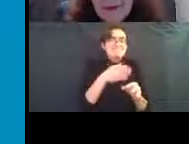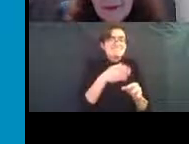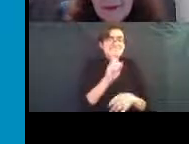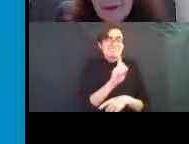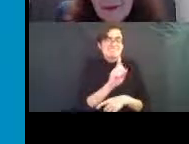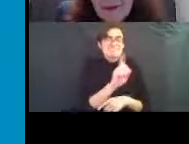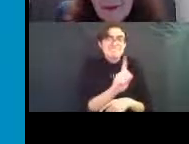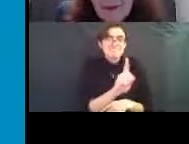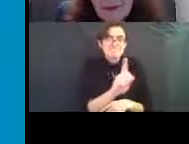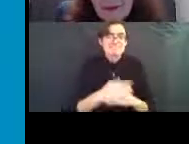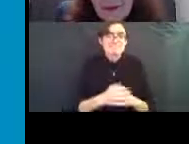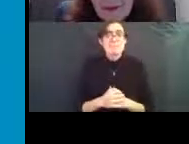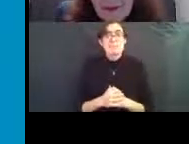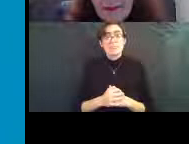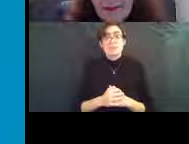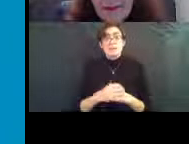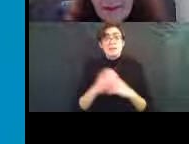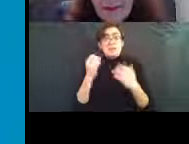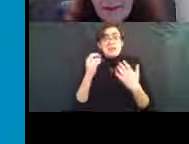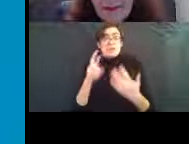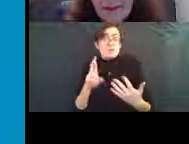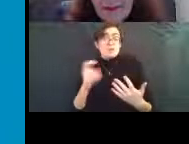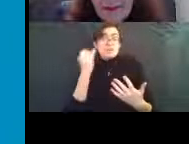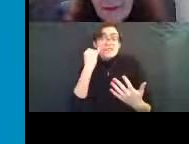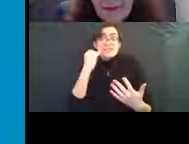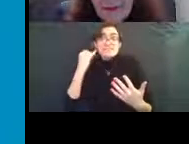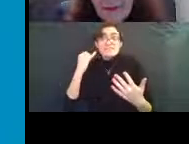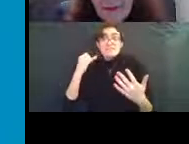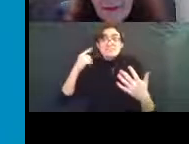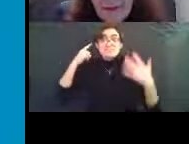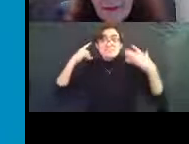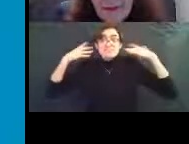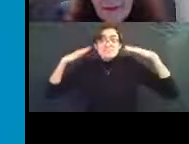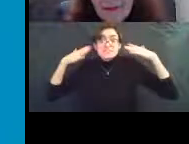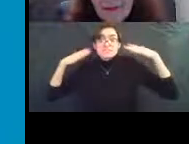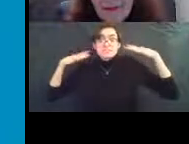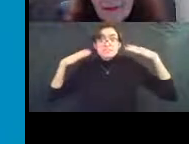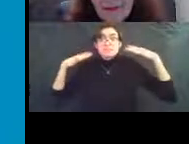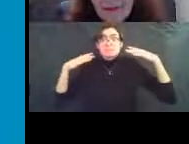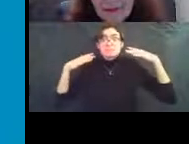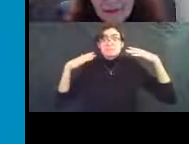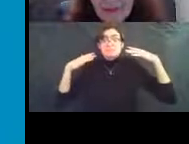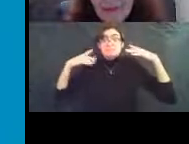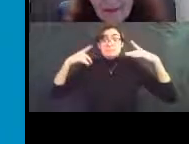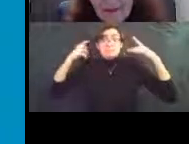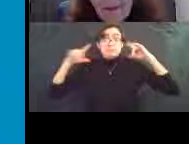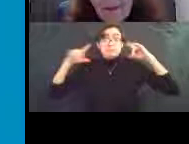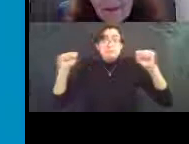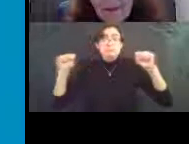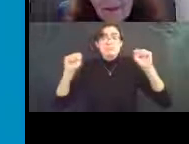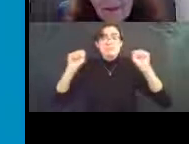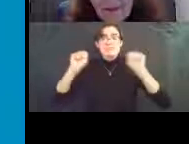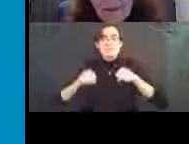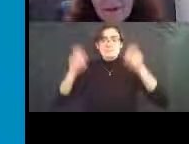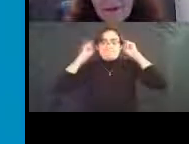you know, can just take off my processors, at which point I am completely deaf. And you know,